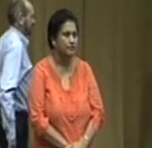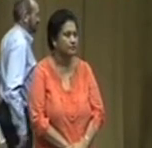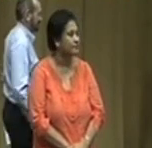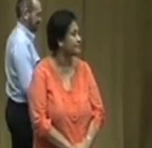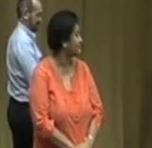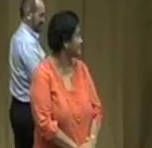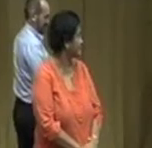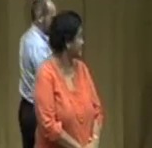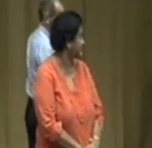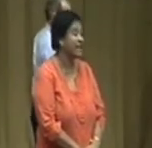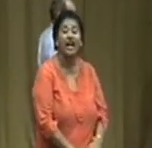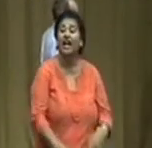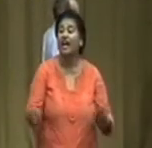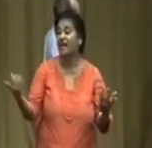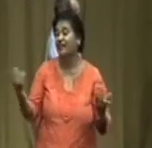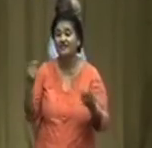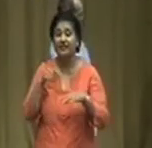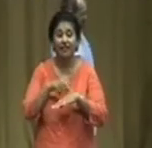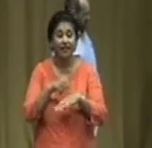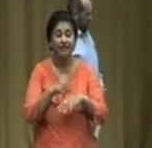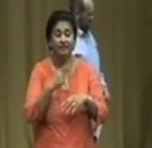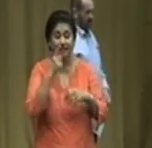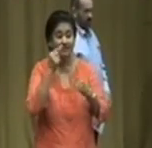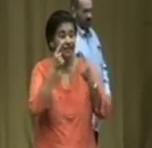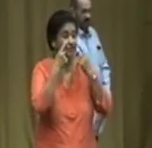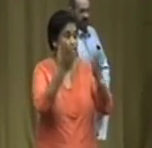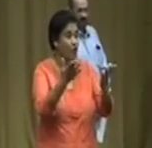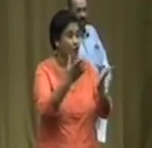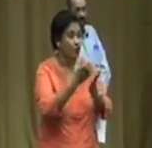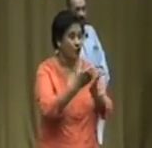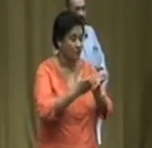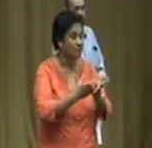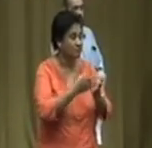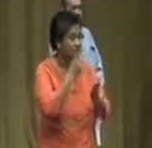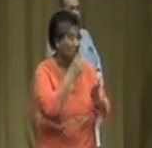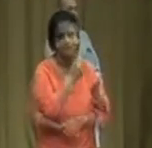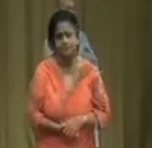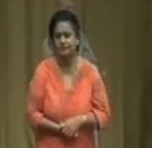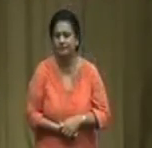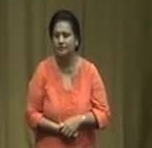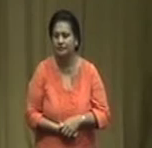I can actually demonstrate a course, but I mean, I think it's more important to have a conversation.